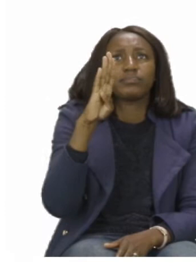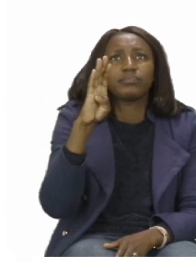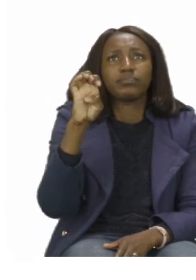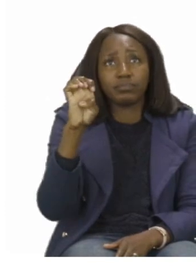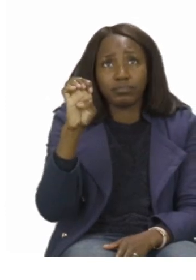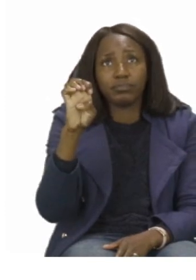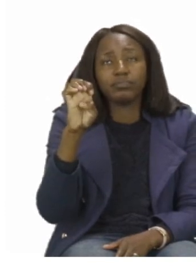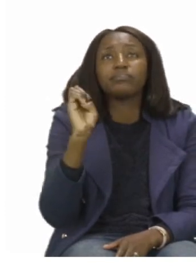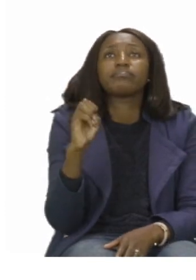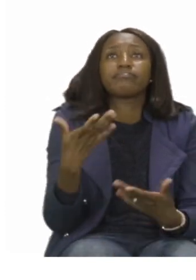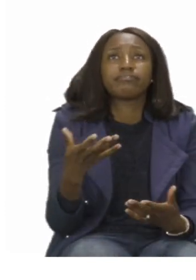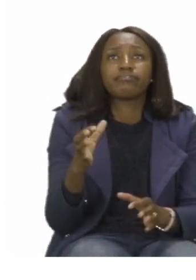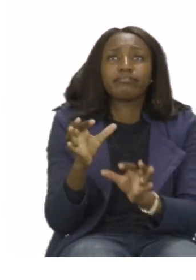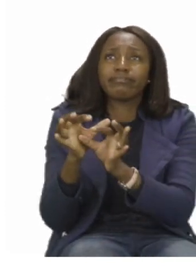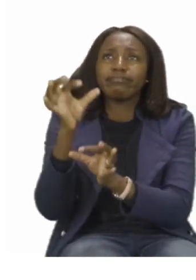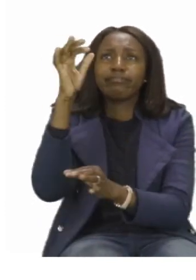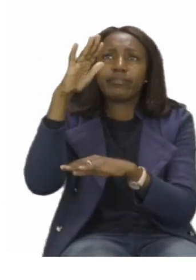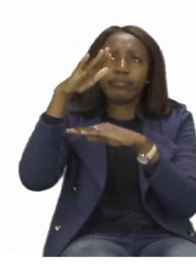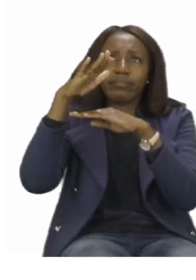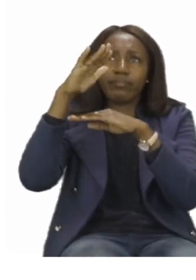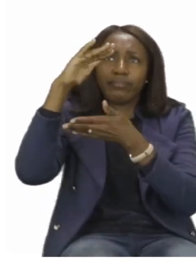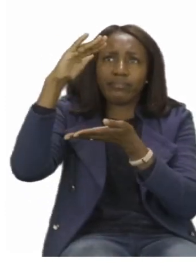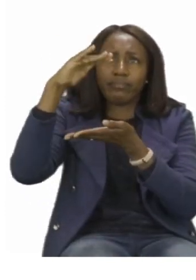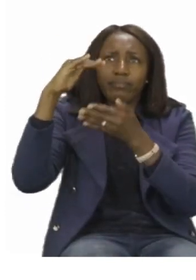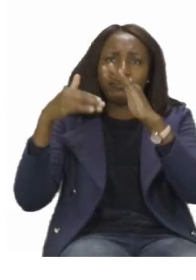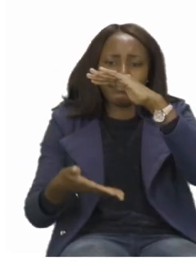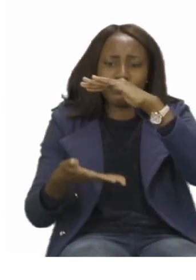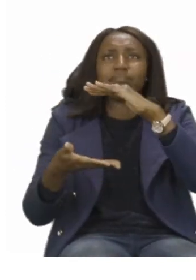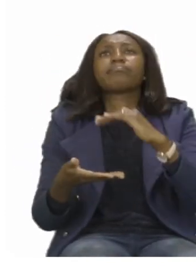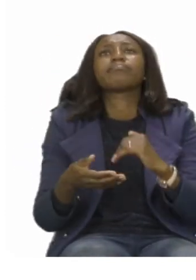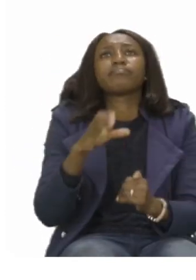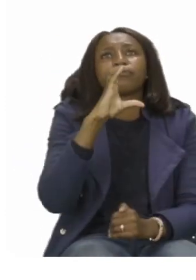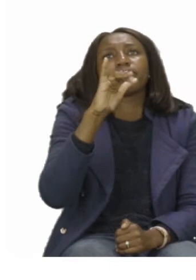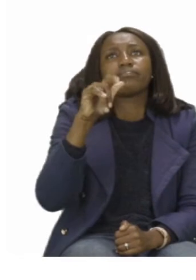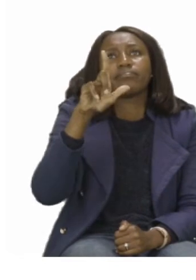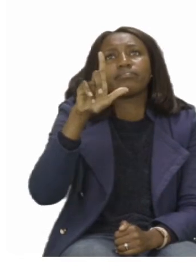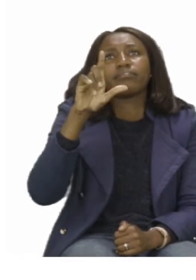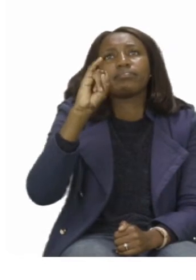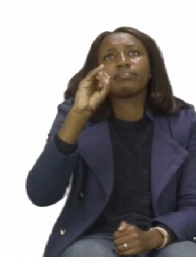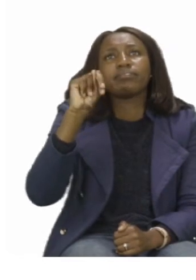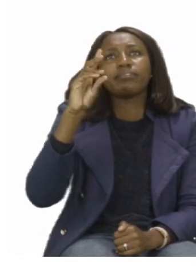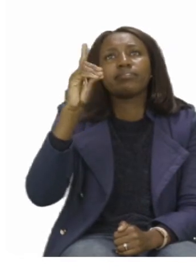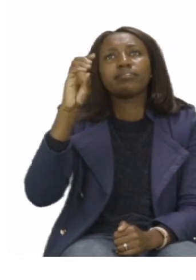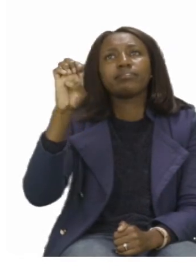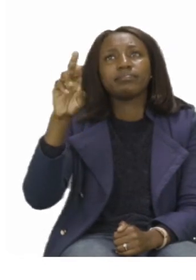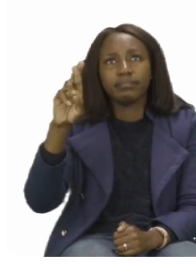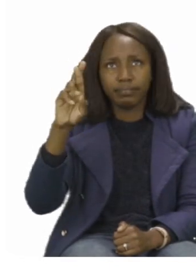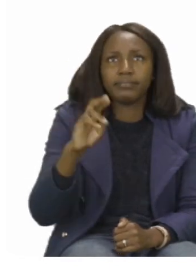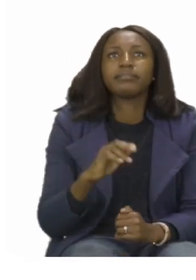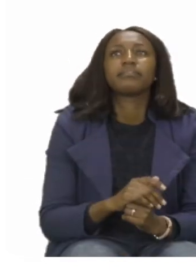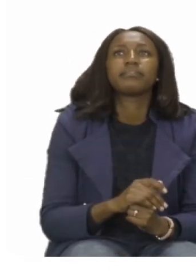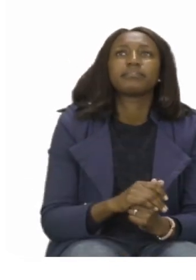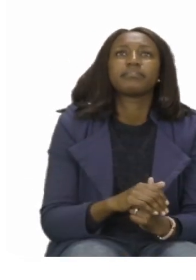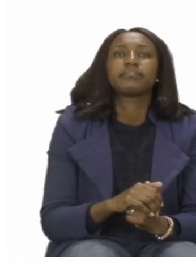we go. And the third shape is a cylinder. Say it with me,